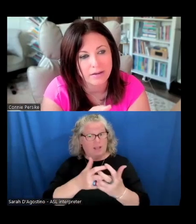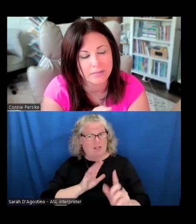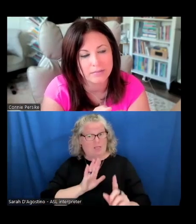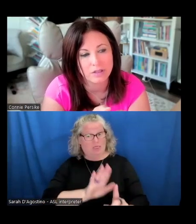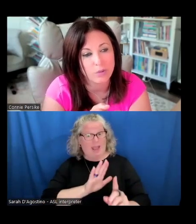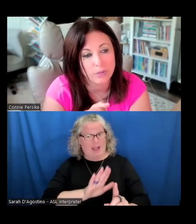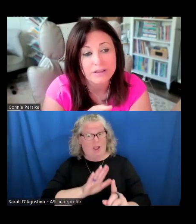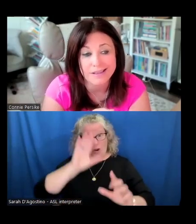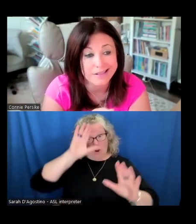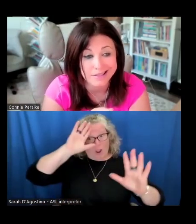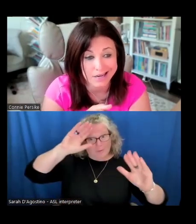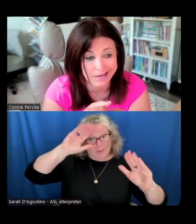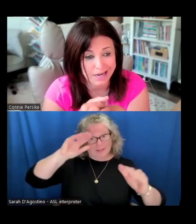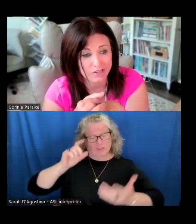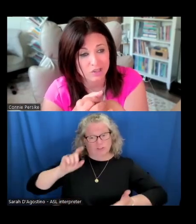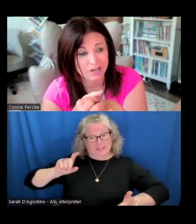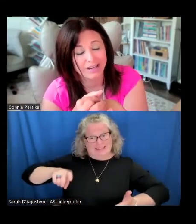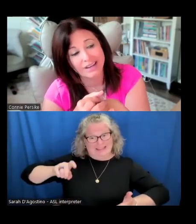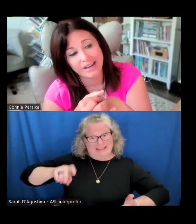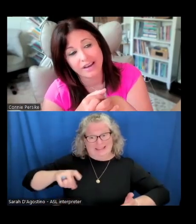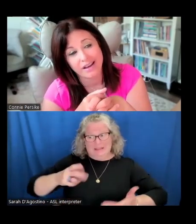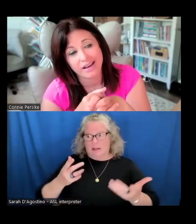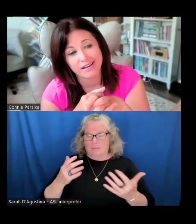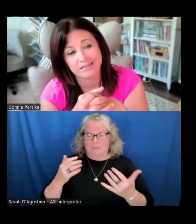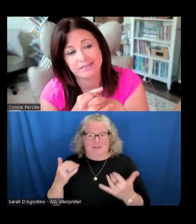that, really in this day and age